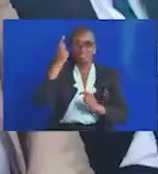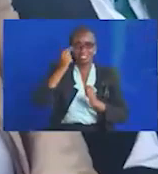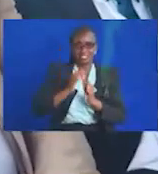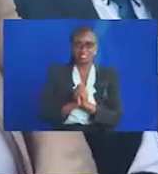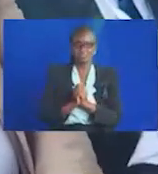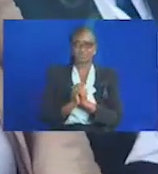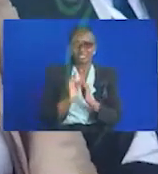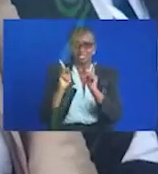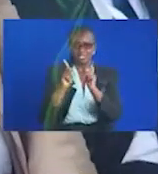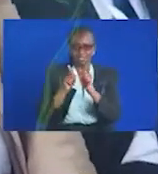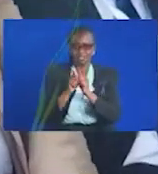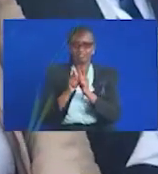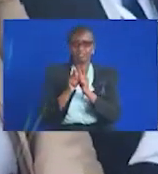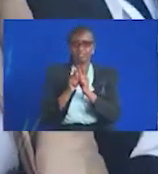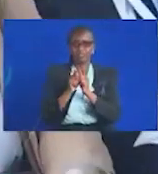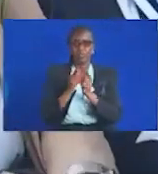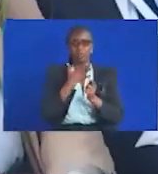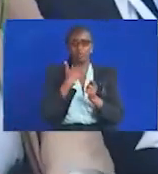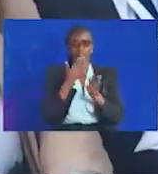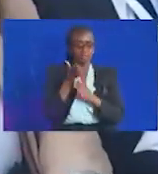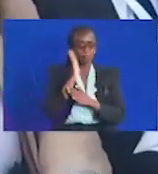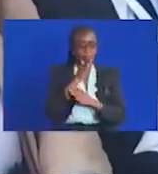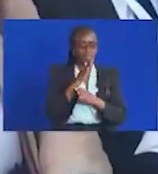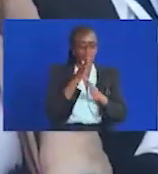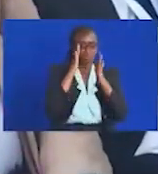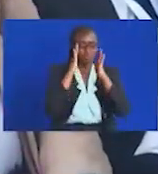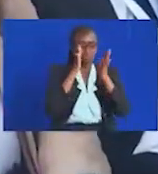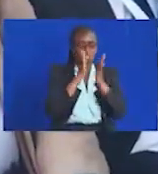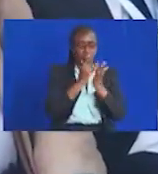get back to my discussion,